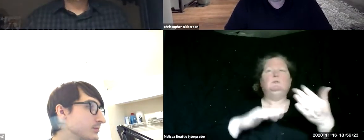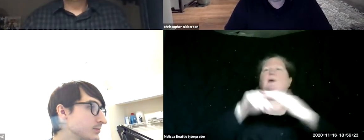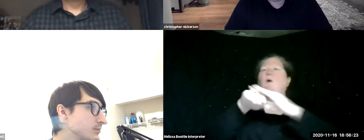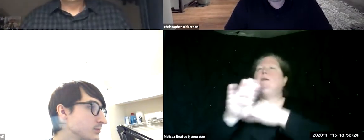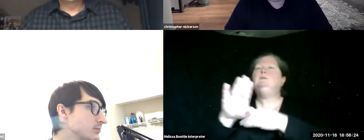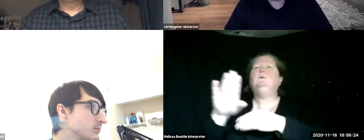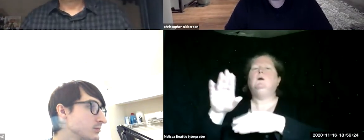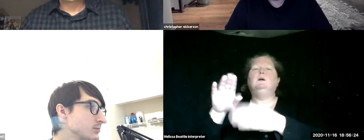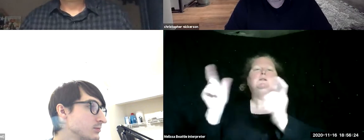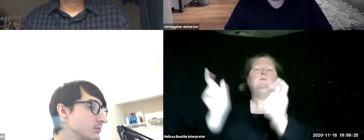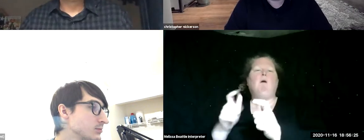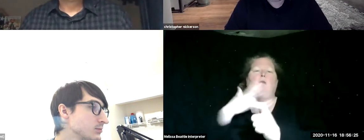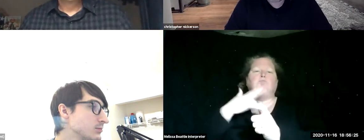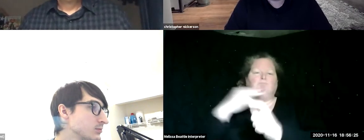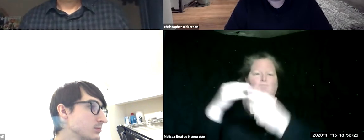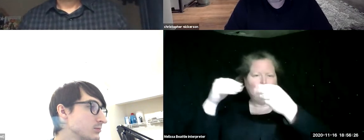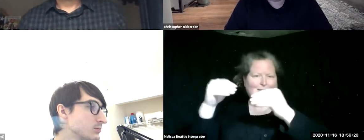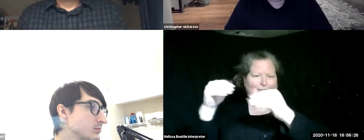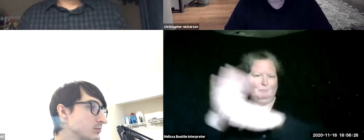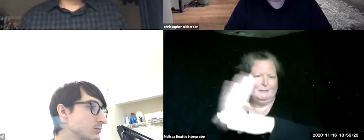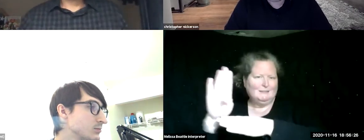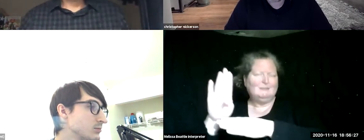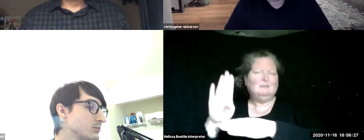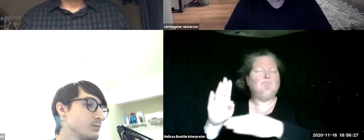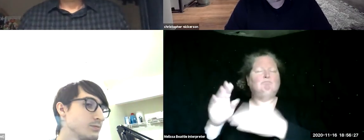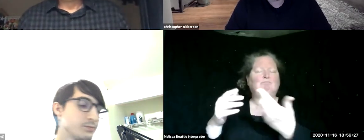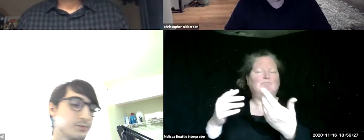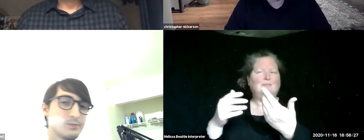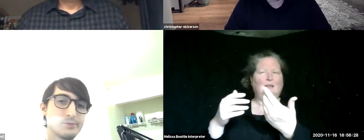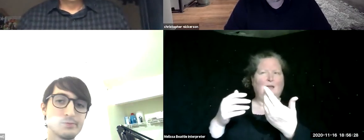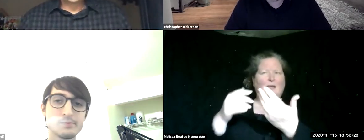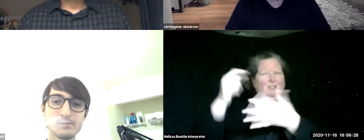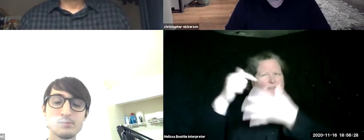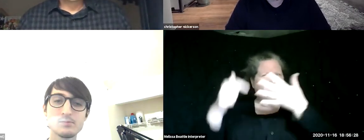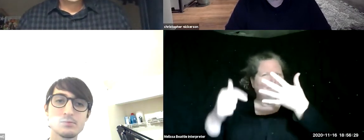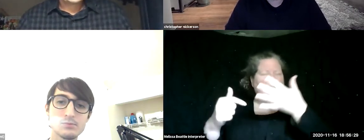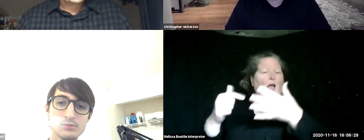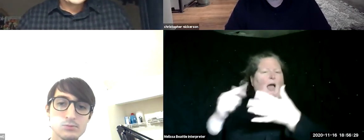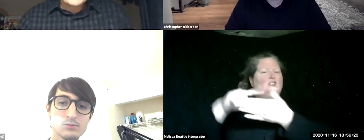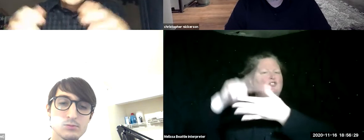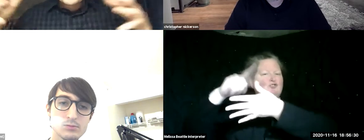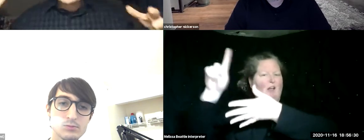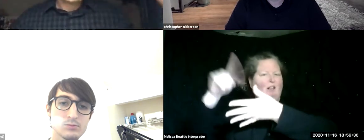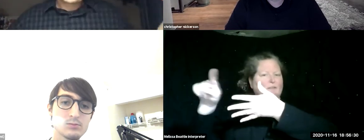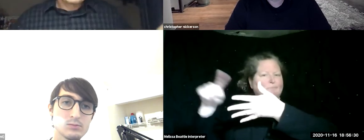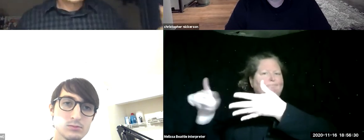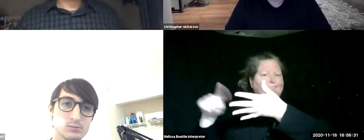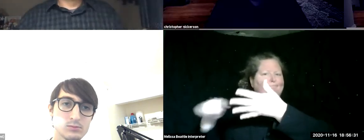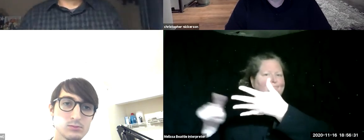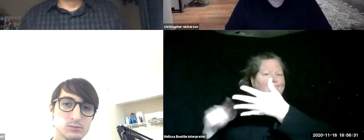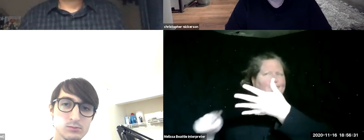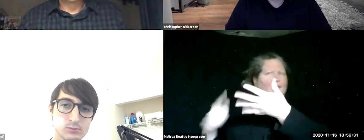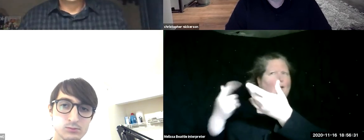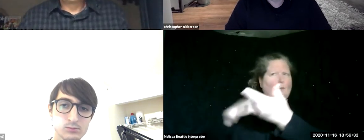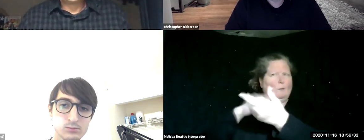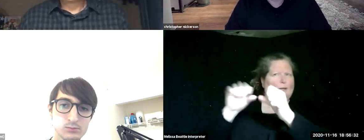a checklist of 10 or 5 things. How can we help you? You know, even locally, I mean, we have our own groundswell of companies